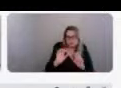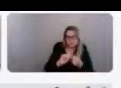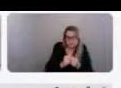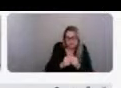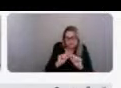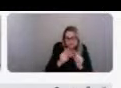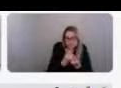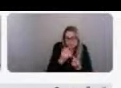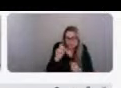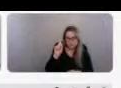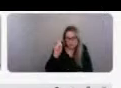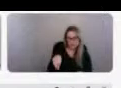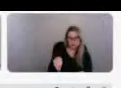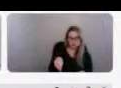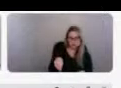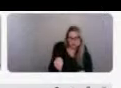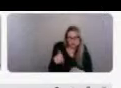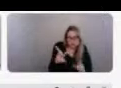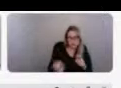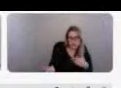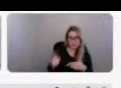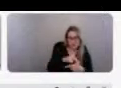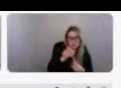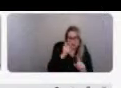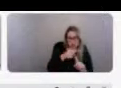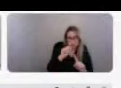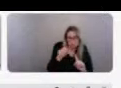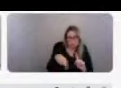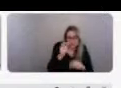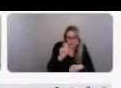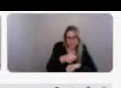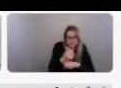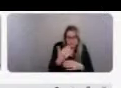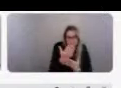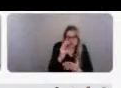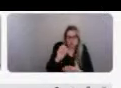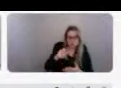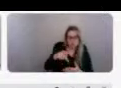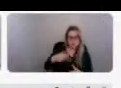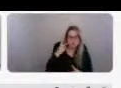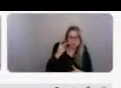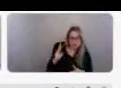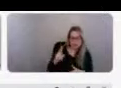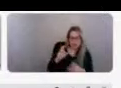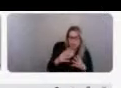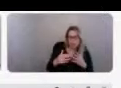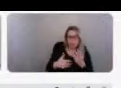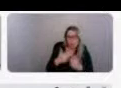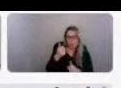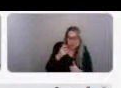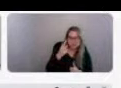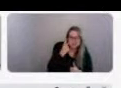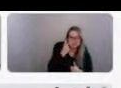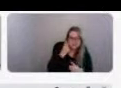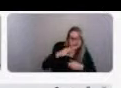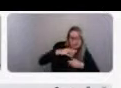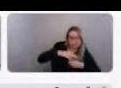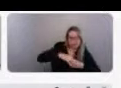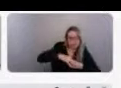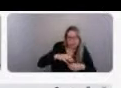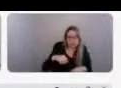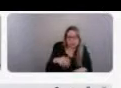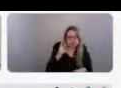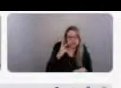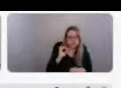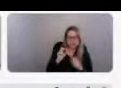be the primary goal when drawing our new maps we just need to look at our most recent election to see how competitive our state is